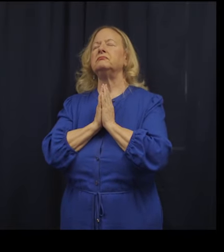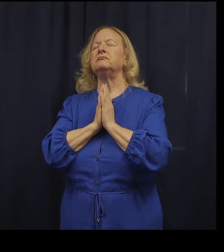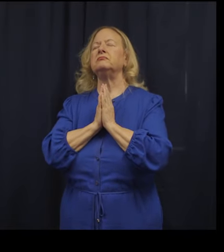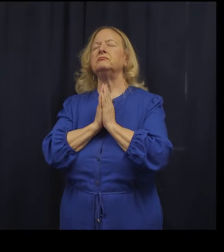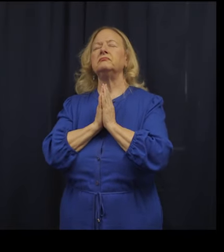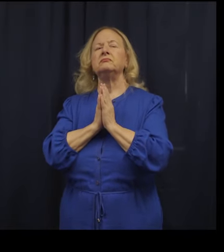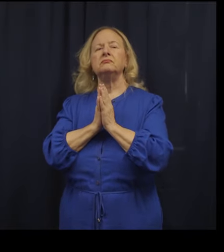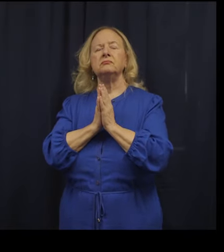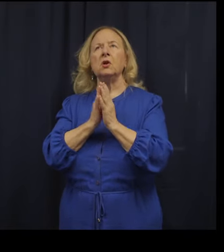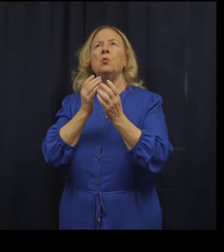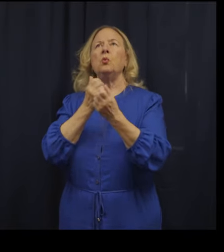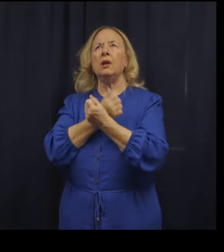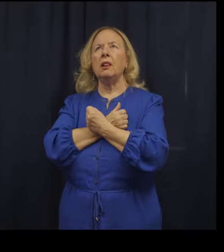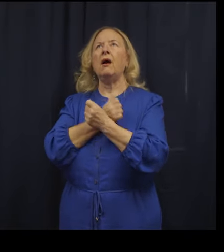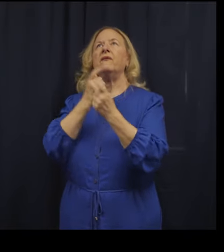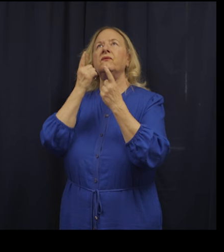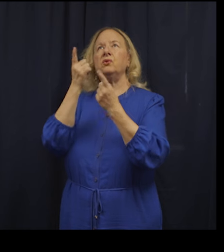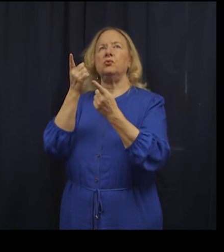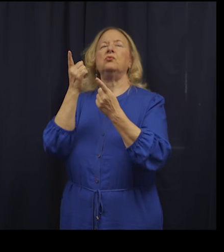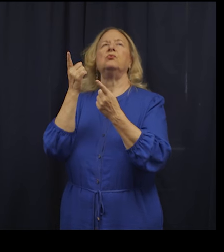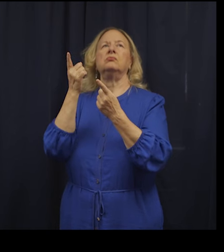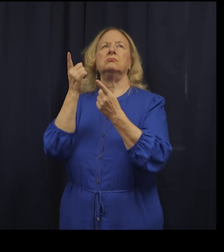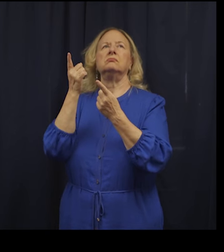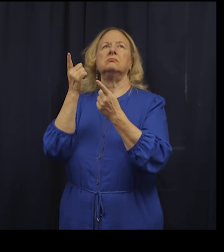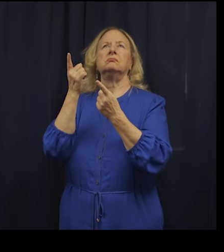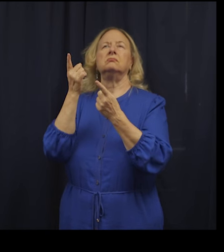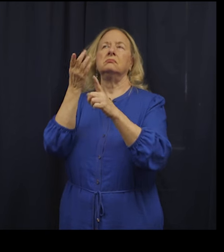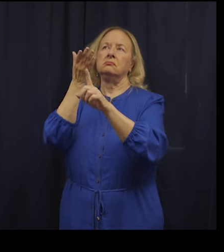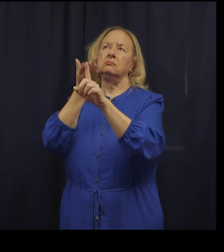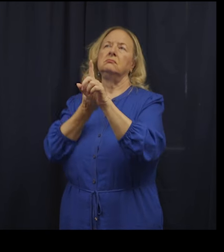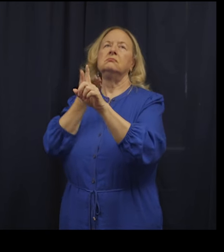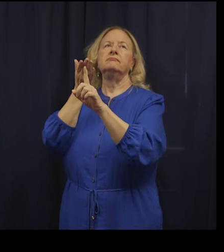And we love who you are.